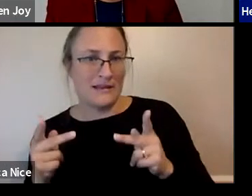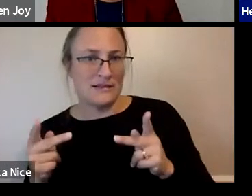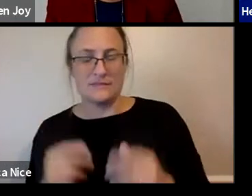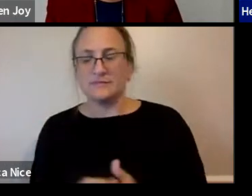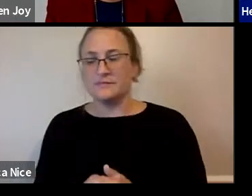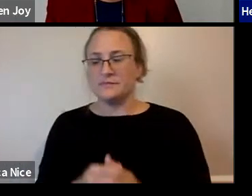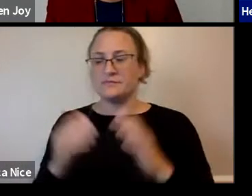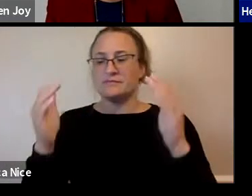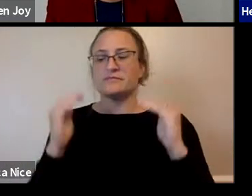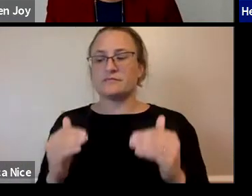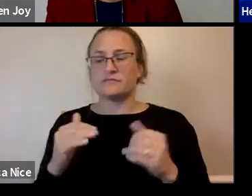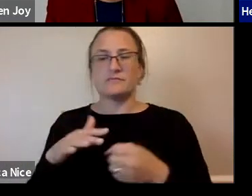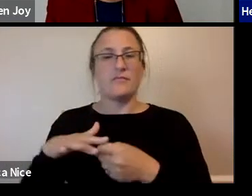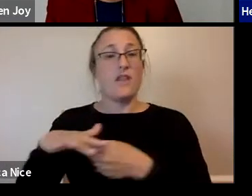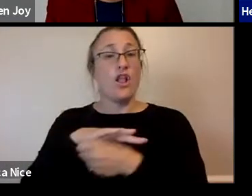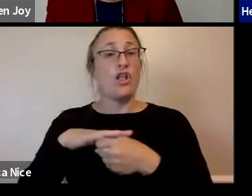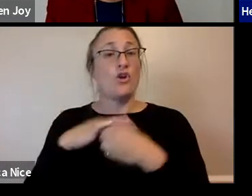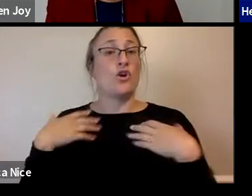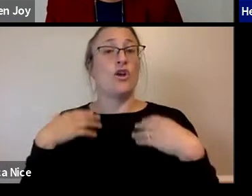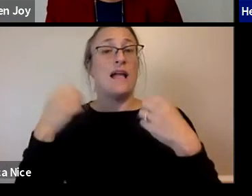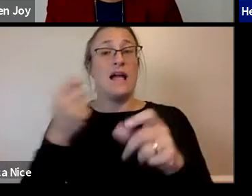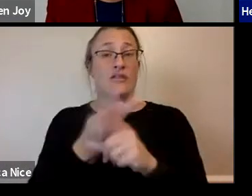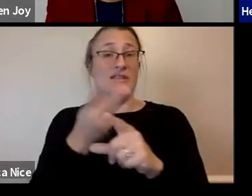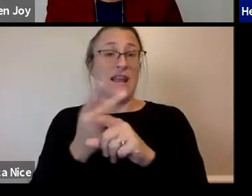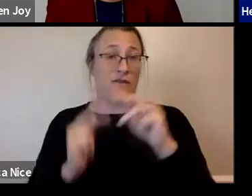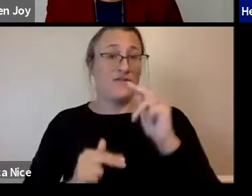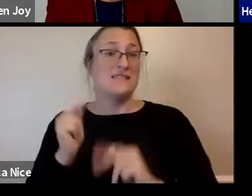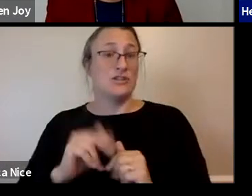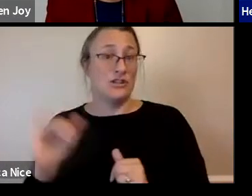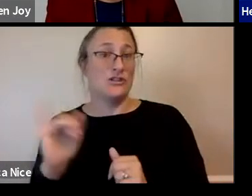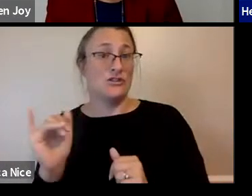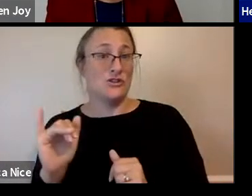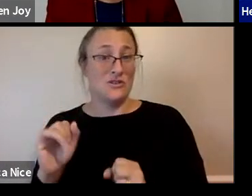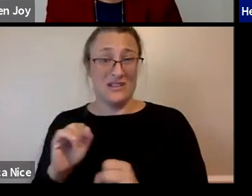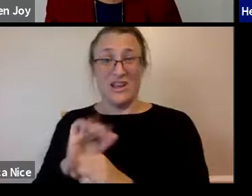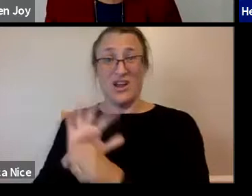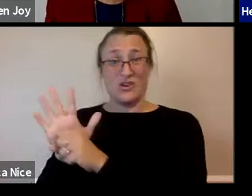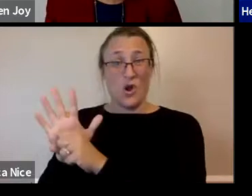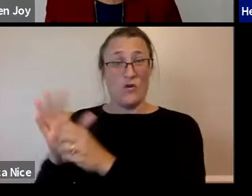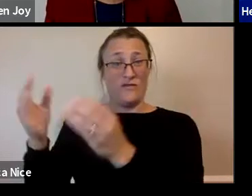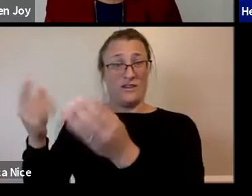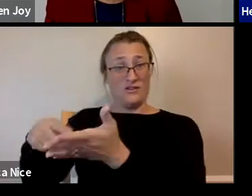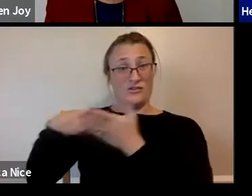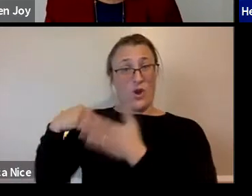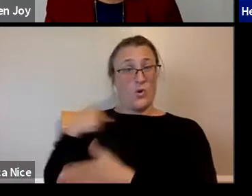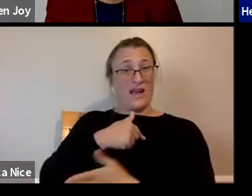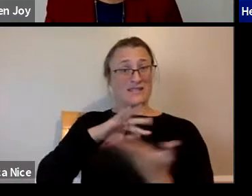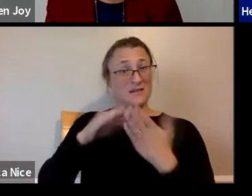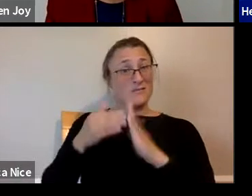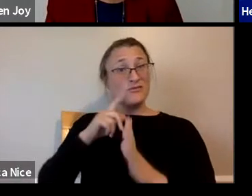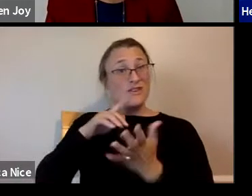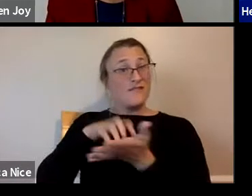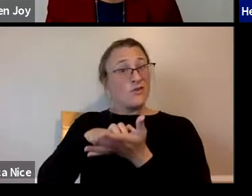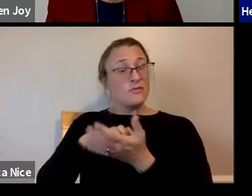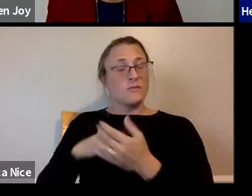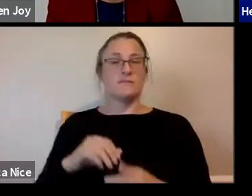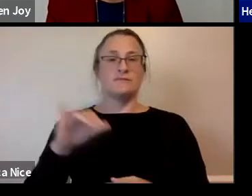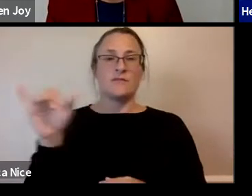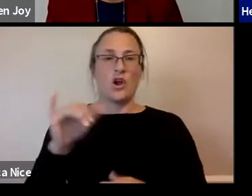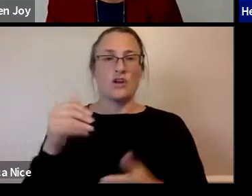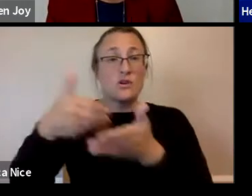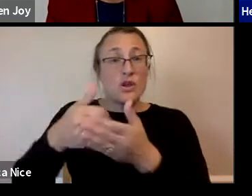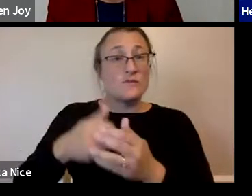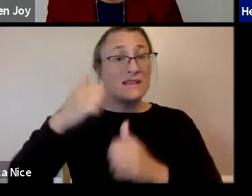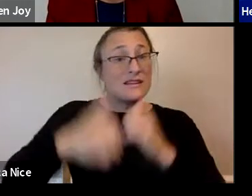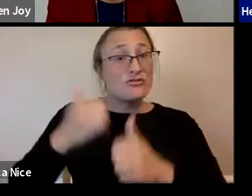care facilities. If COVID has taught us nothing, is that our community is vulnerable. Soundproofing of homes close to the construction to